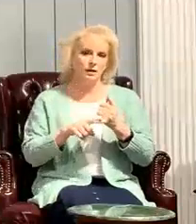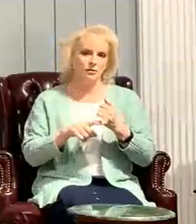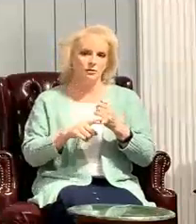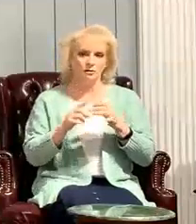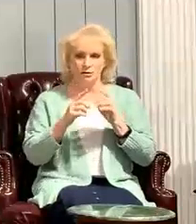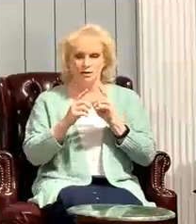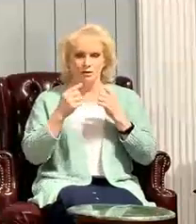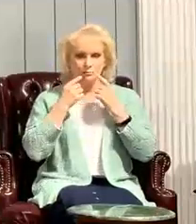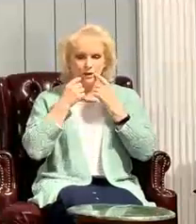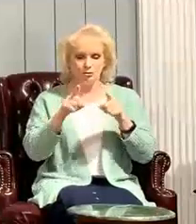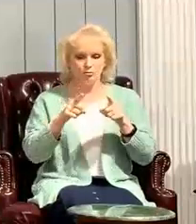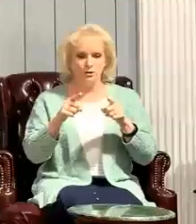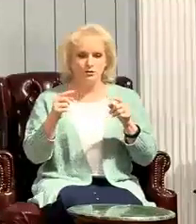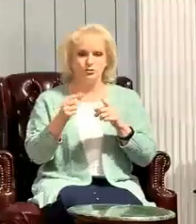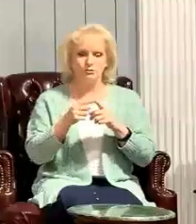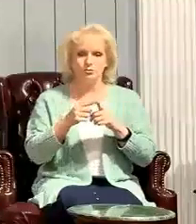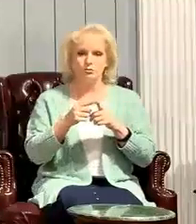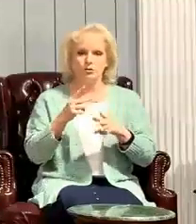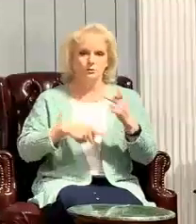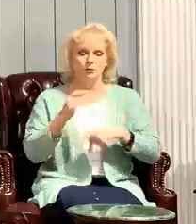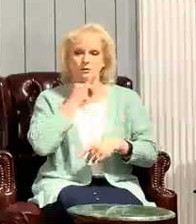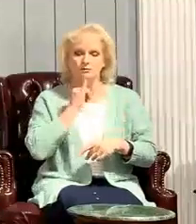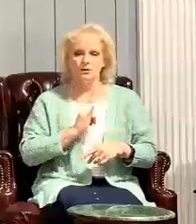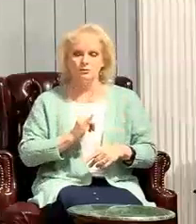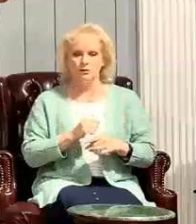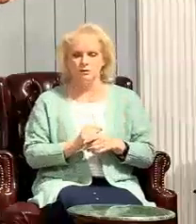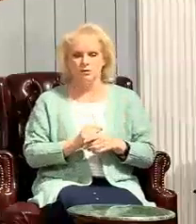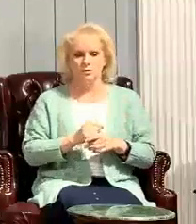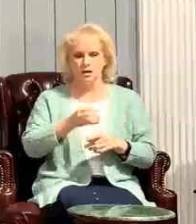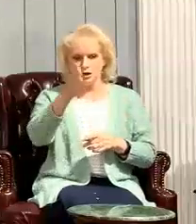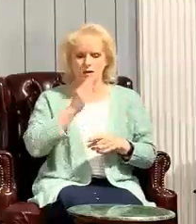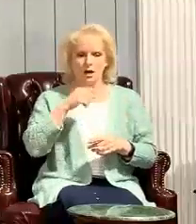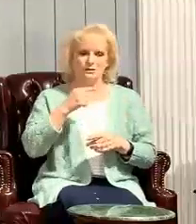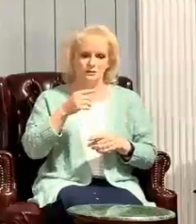he mustn't die. He's